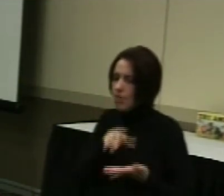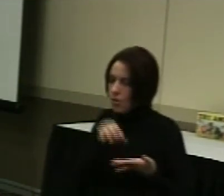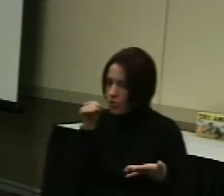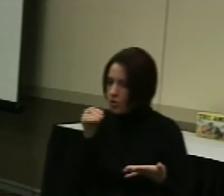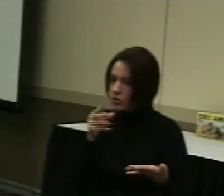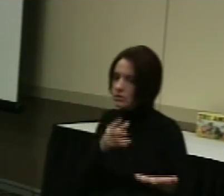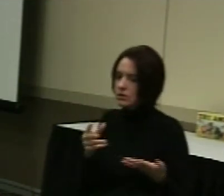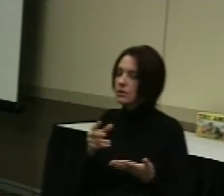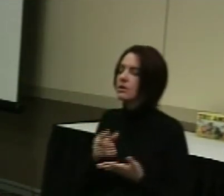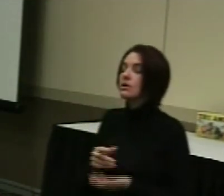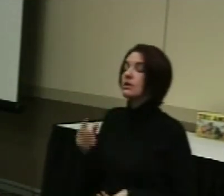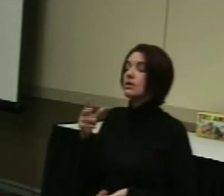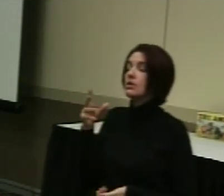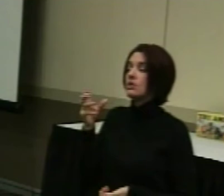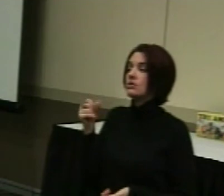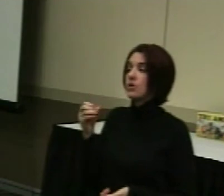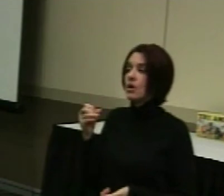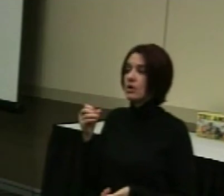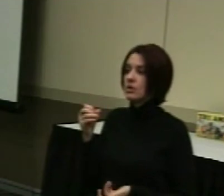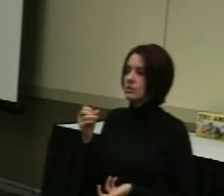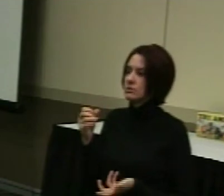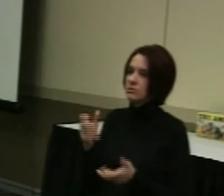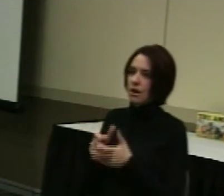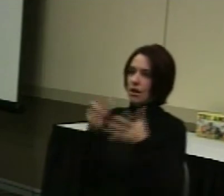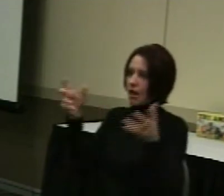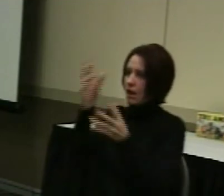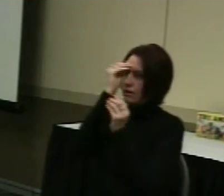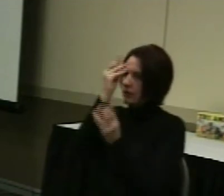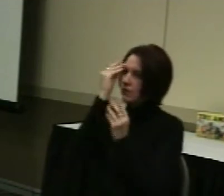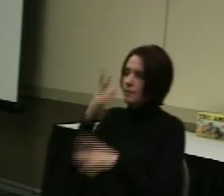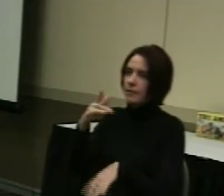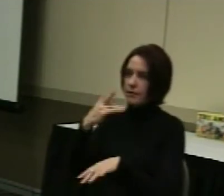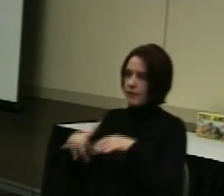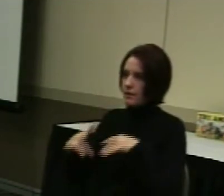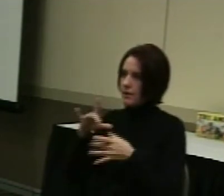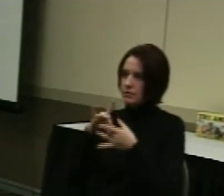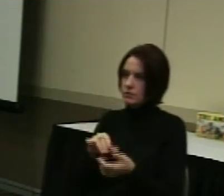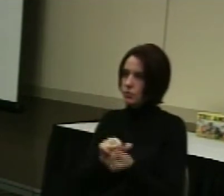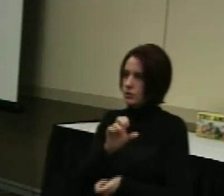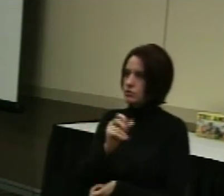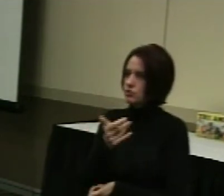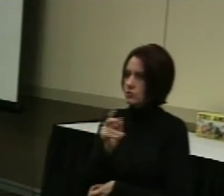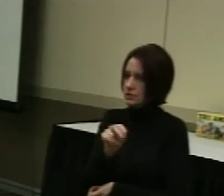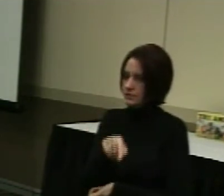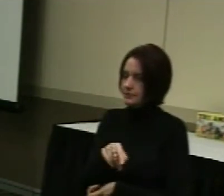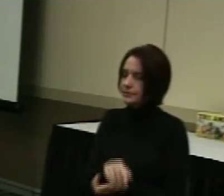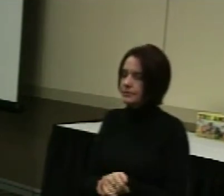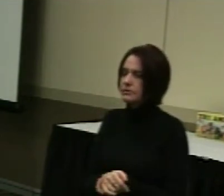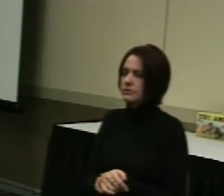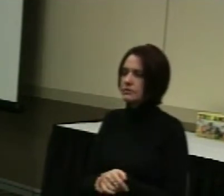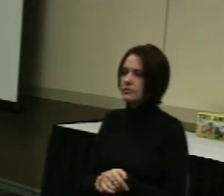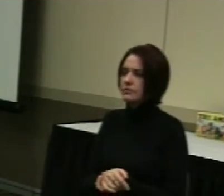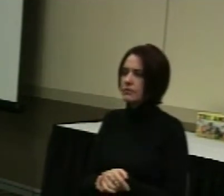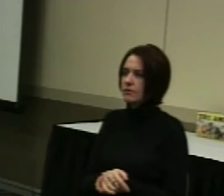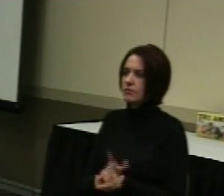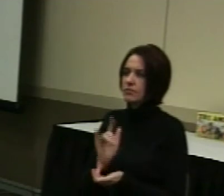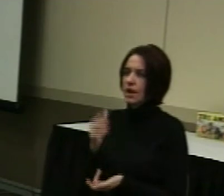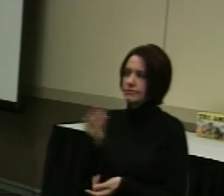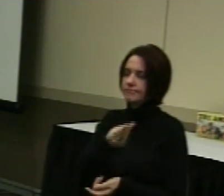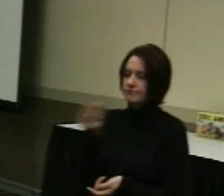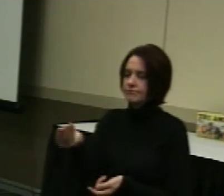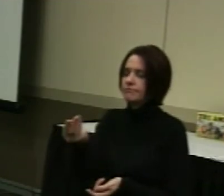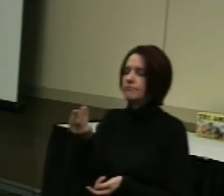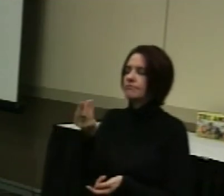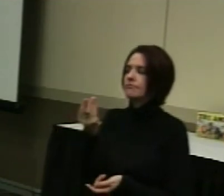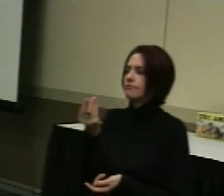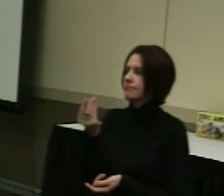then so we have a great deal of information available to us about her. I provided that, and actually here I have